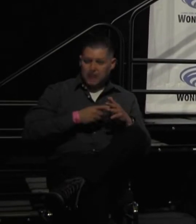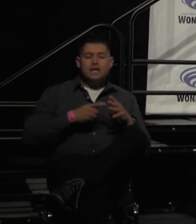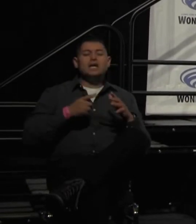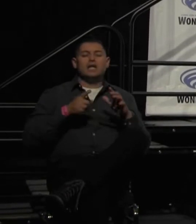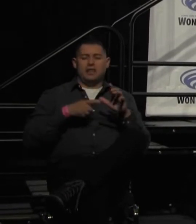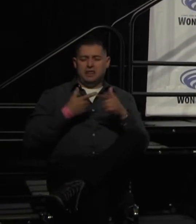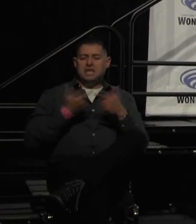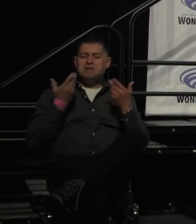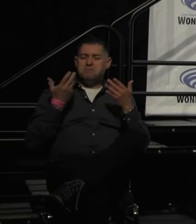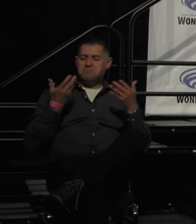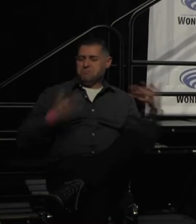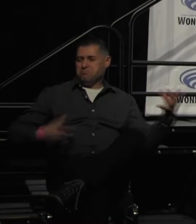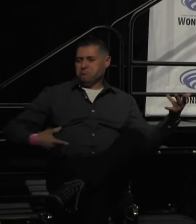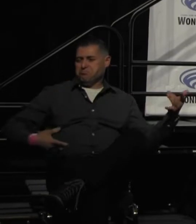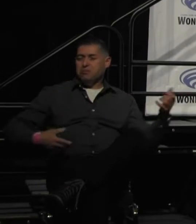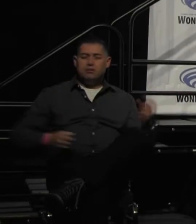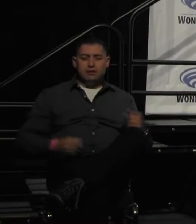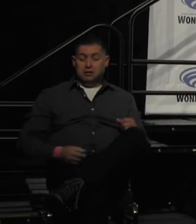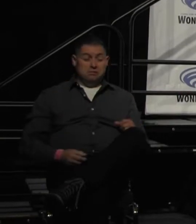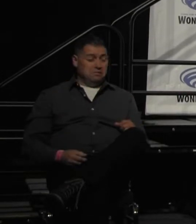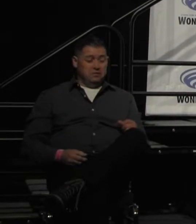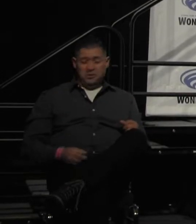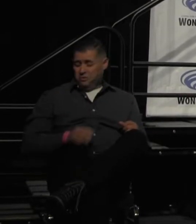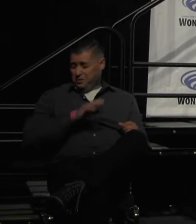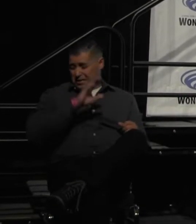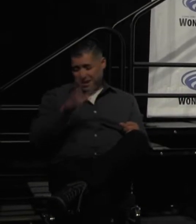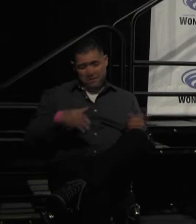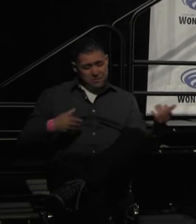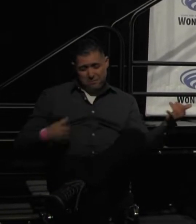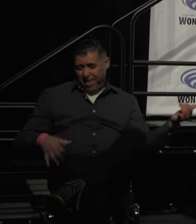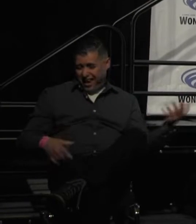then we'll play. And we never did play.